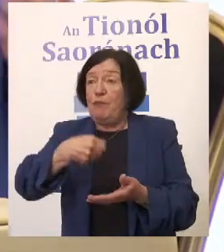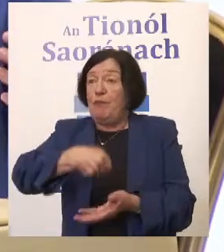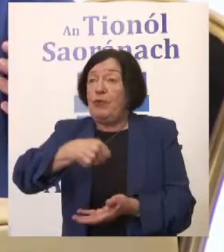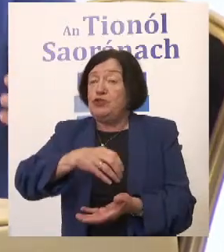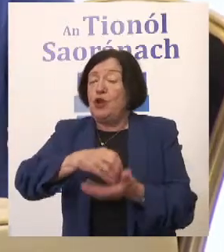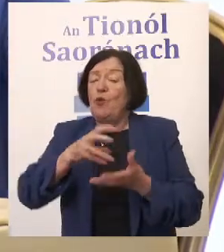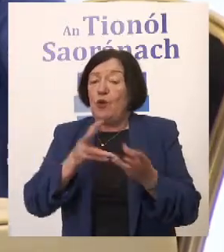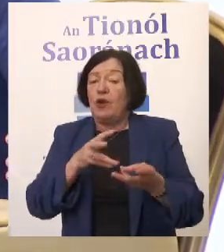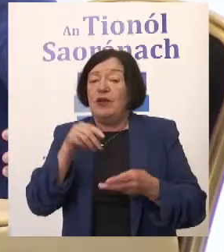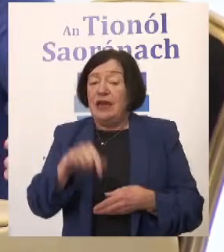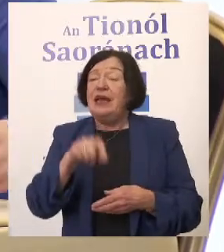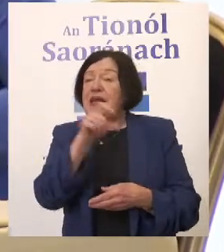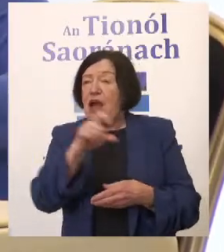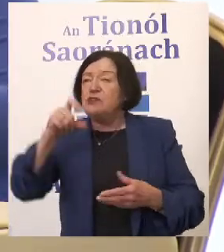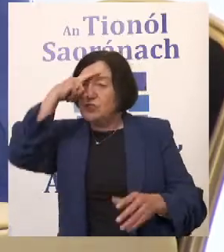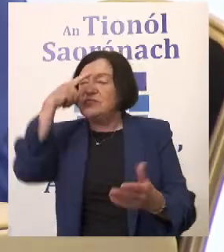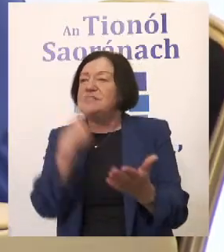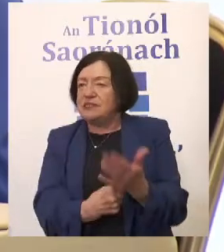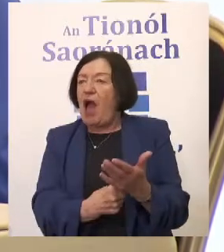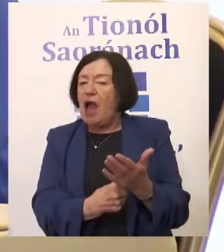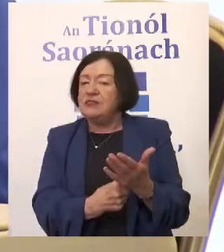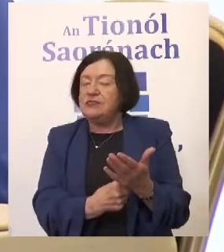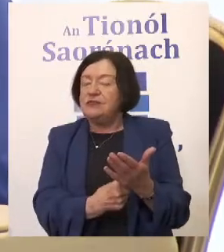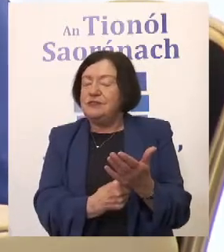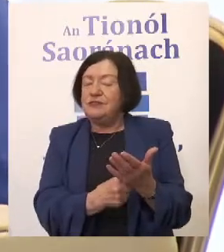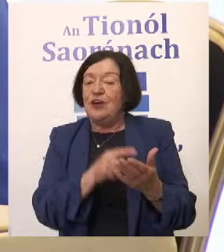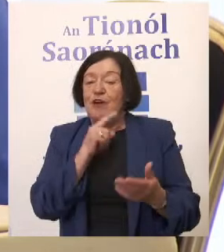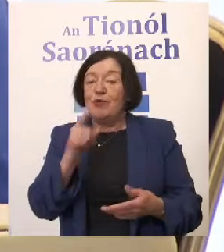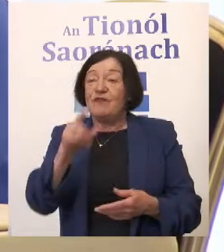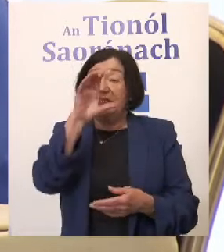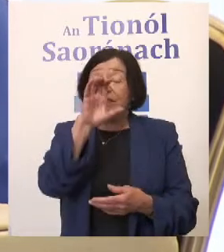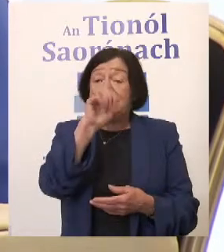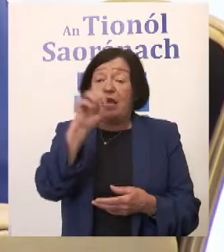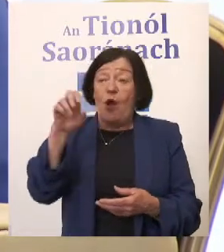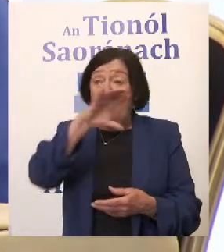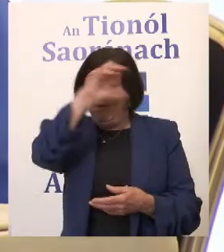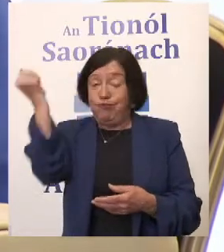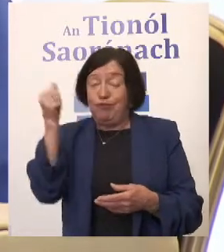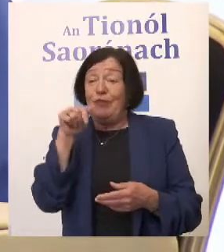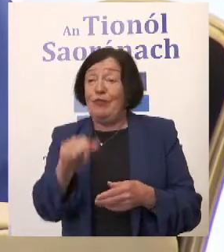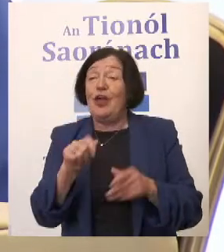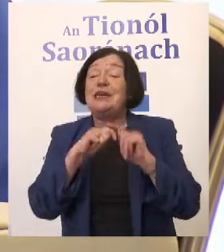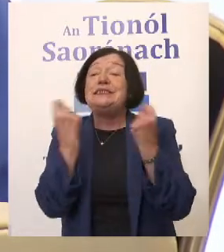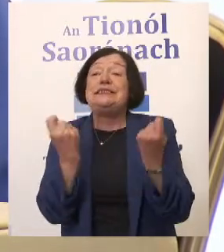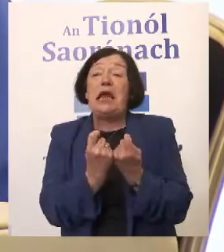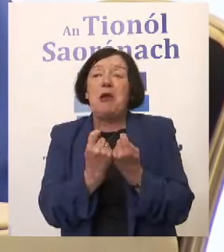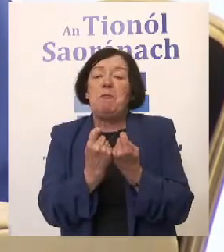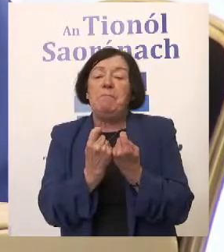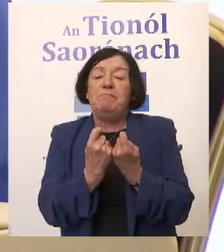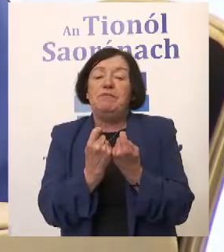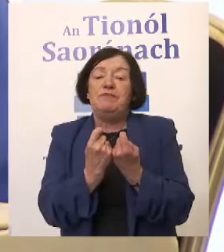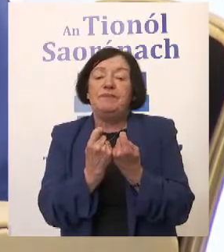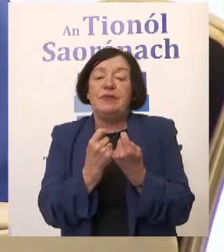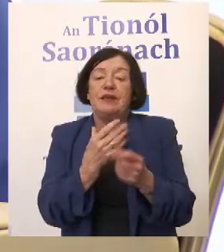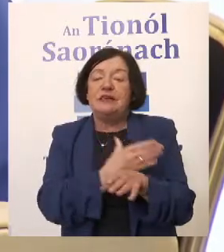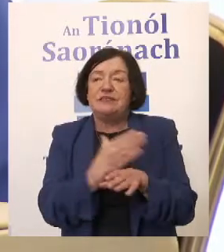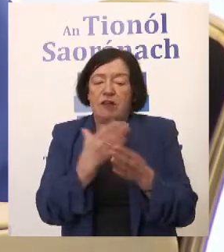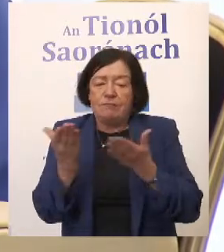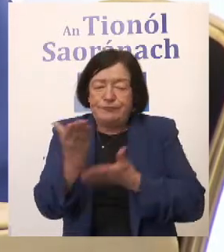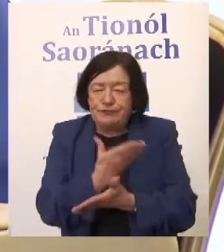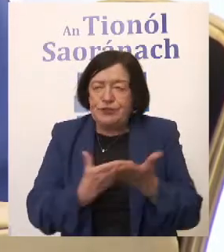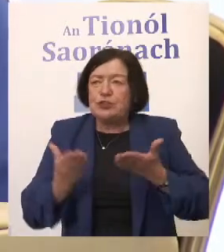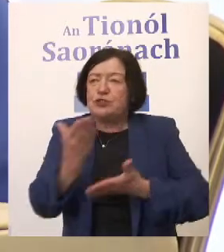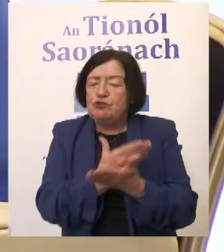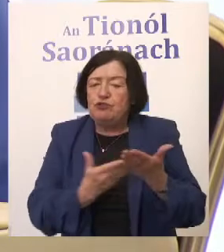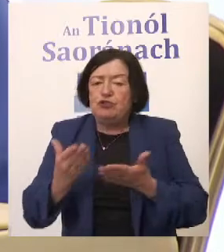it's the councillors that decide, but it's the chief executive and their team that, you know, starts the